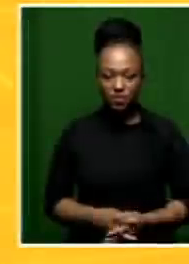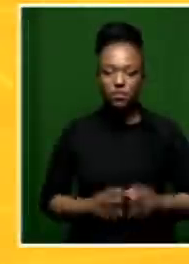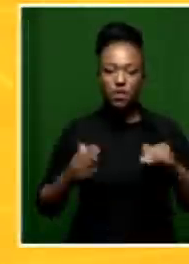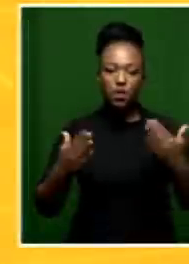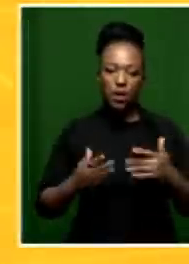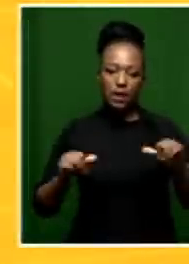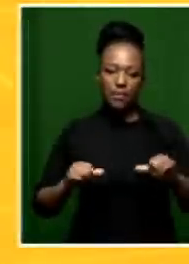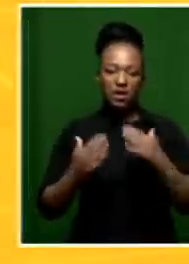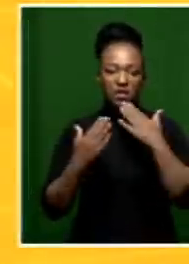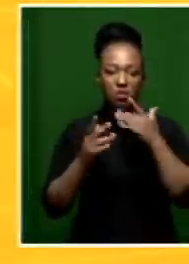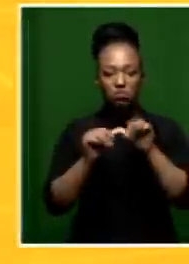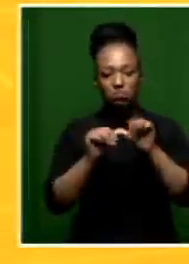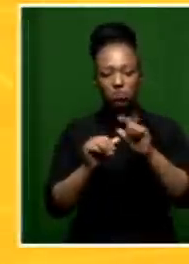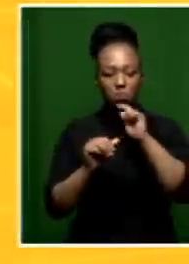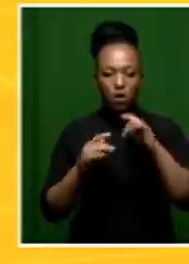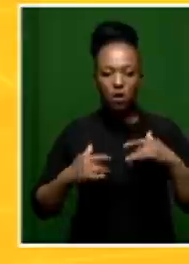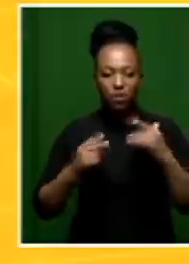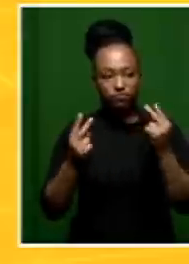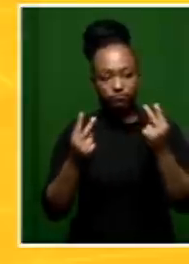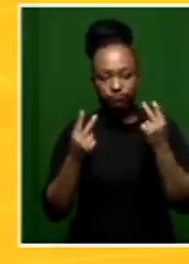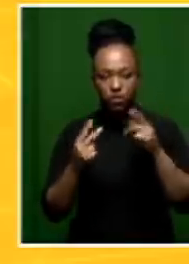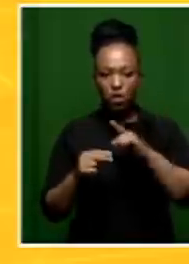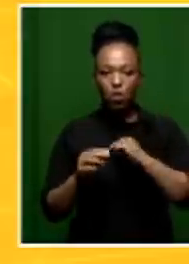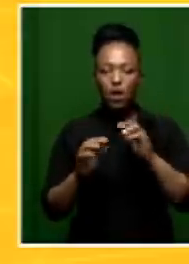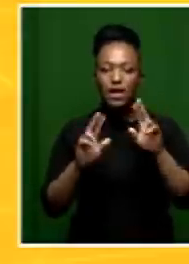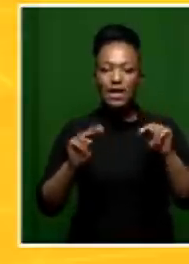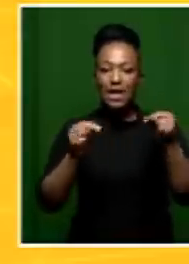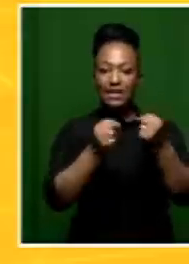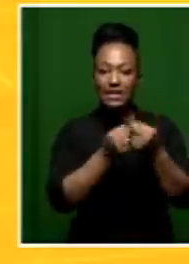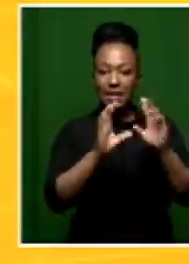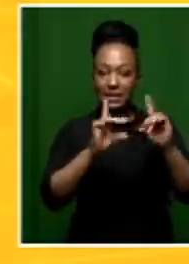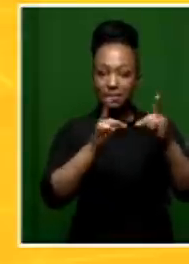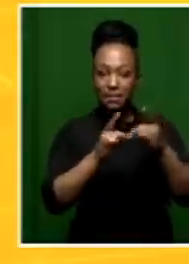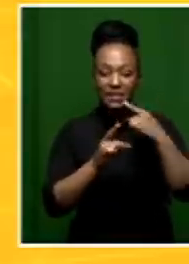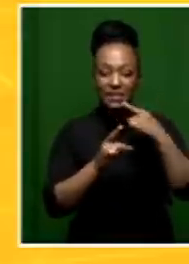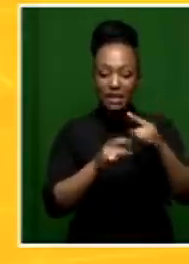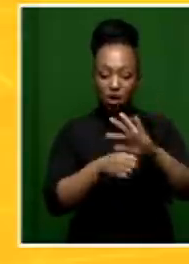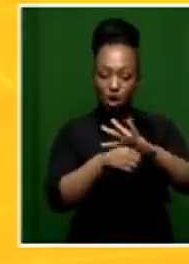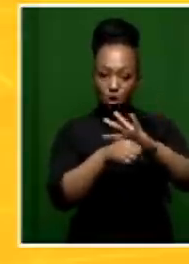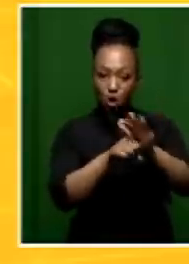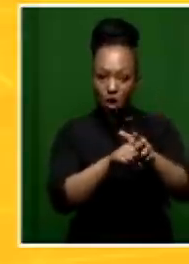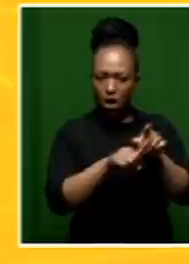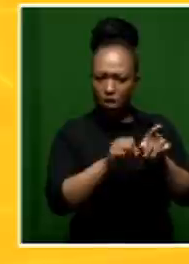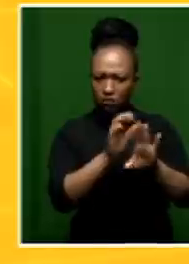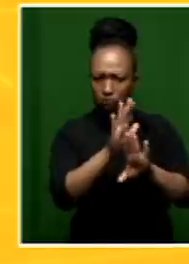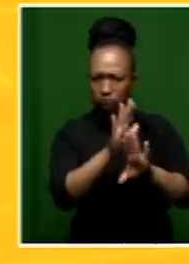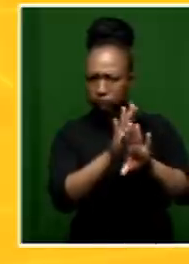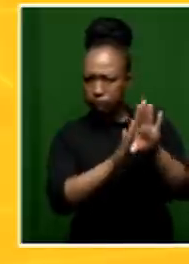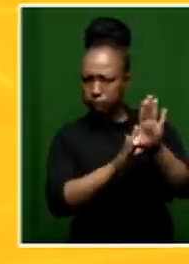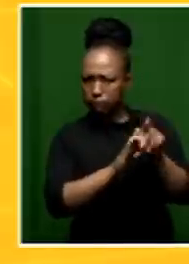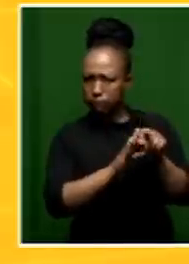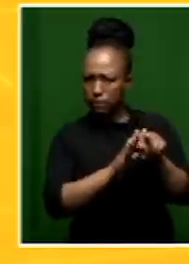Welcome back and thanks for being with Morning Live. Now, the National Department of Health says that there's been an exponential rise in the number of